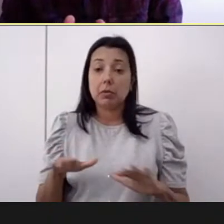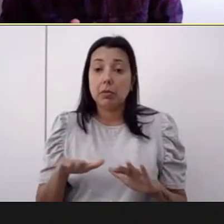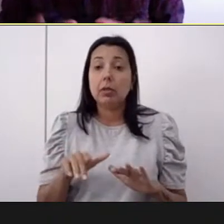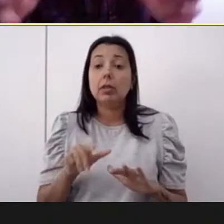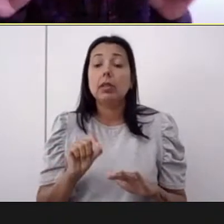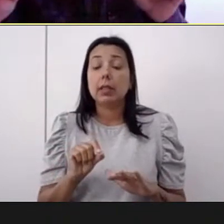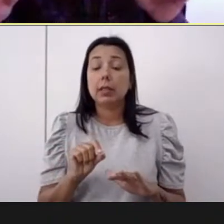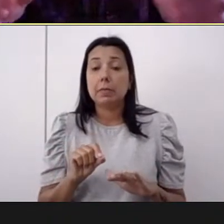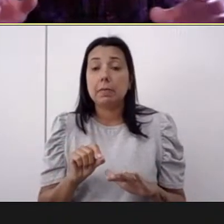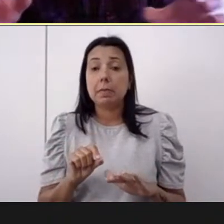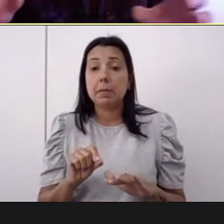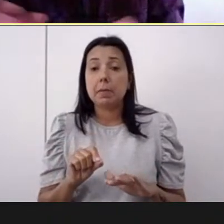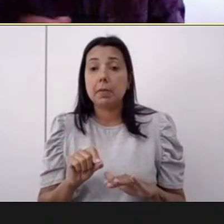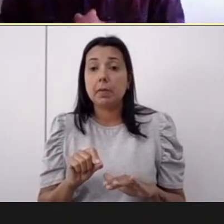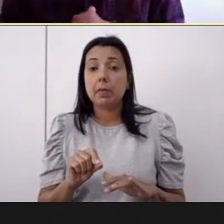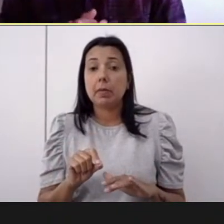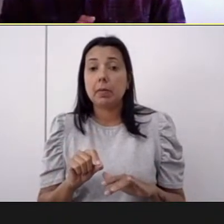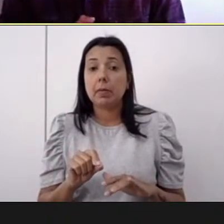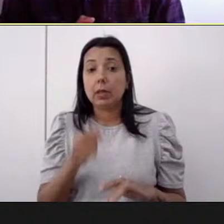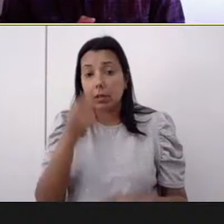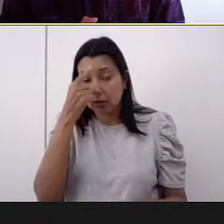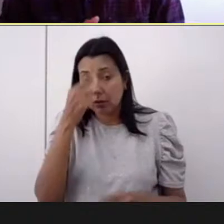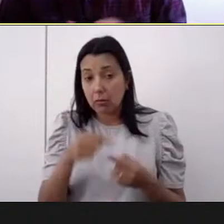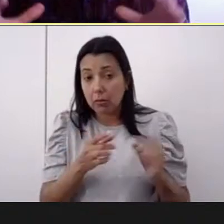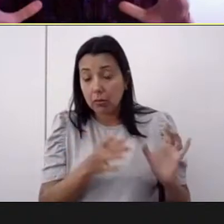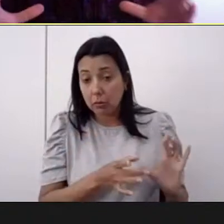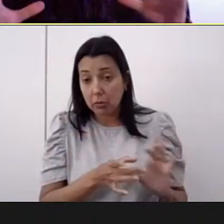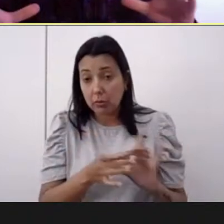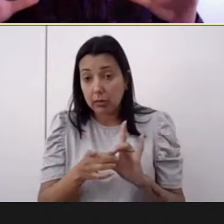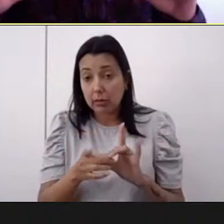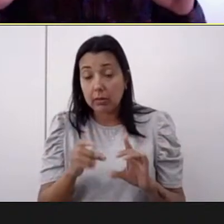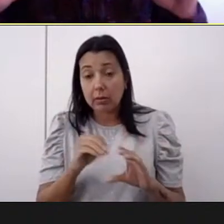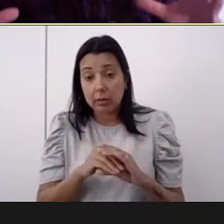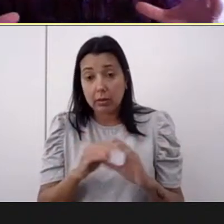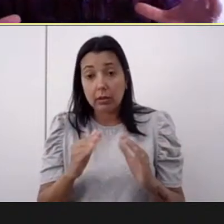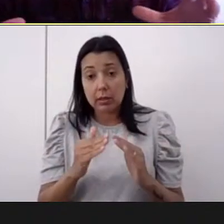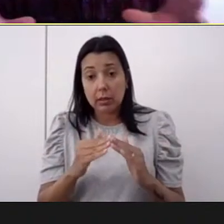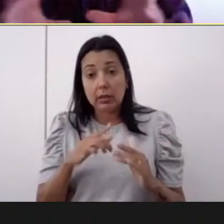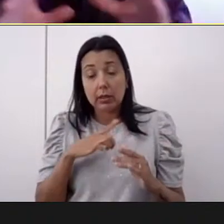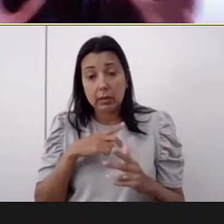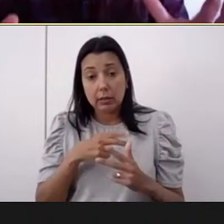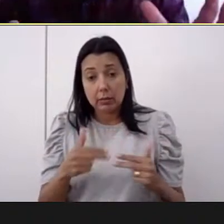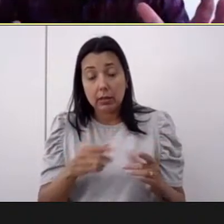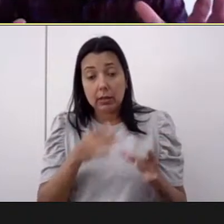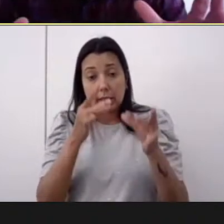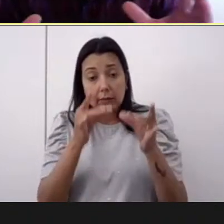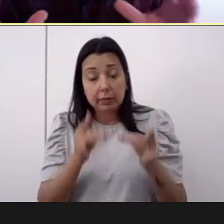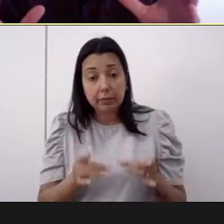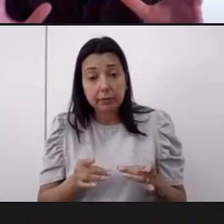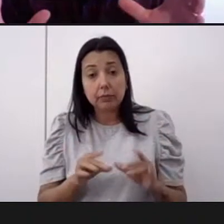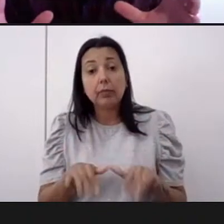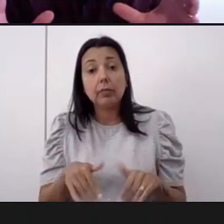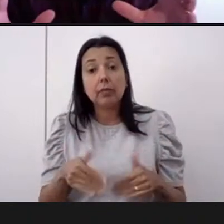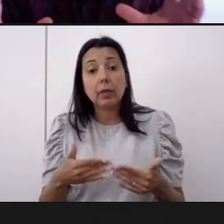context, and they have specific issues that are maybe easier for us